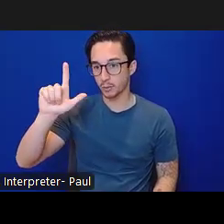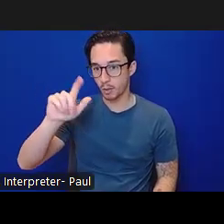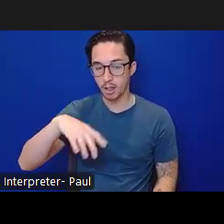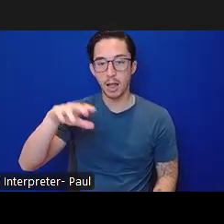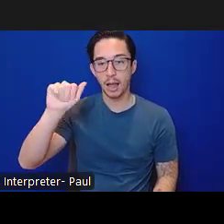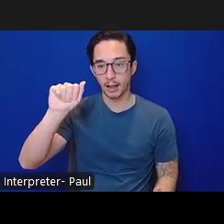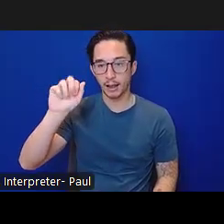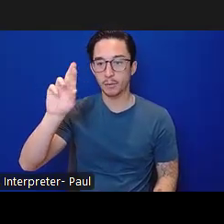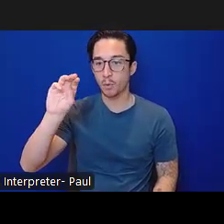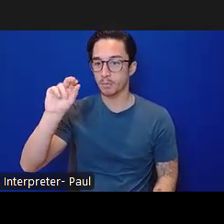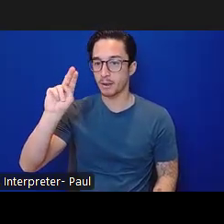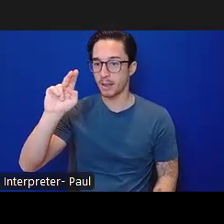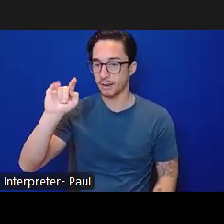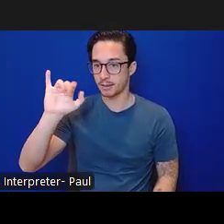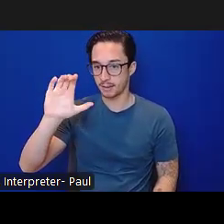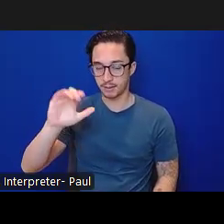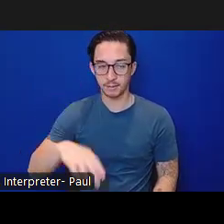aromantic,